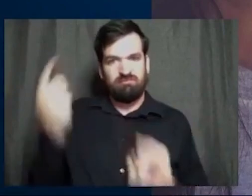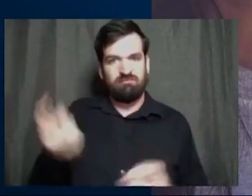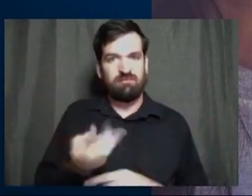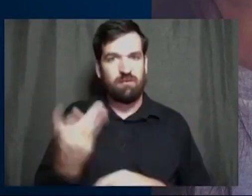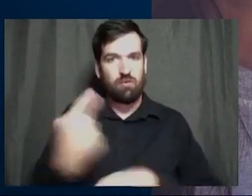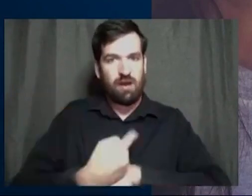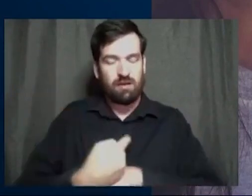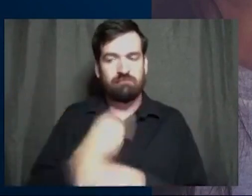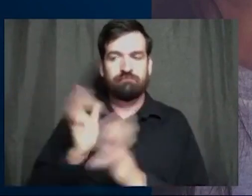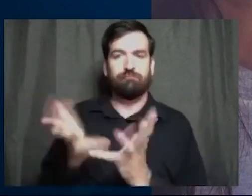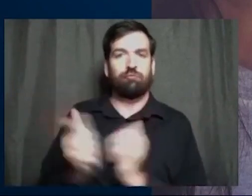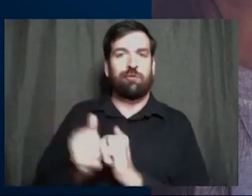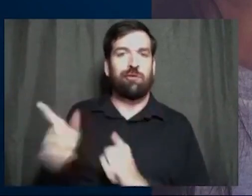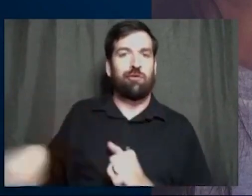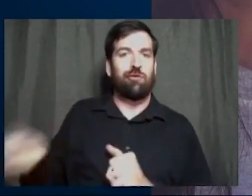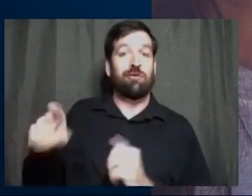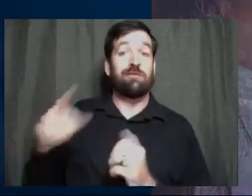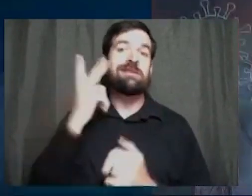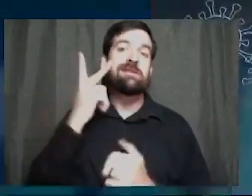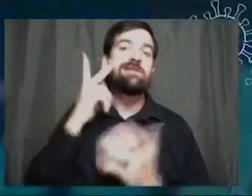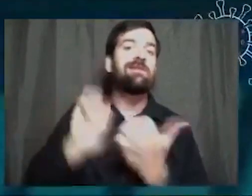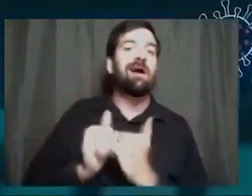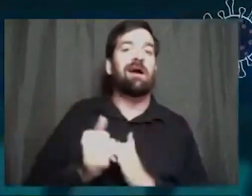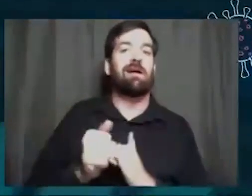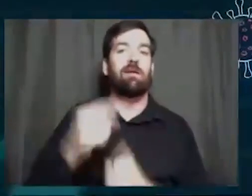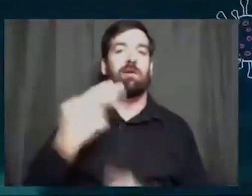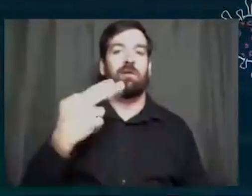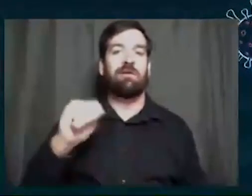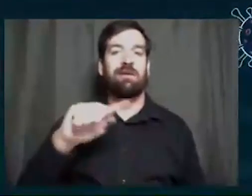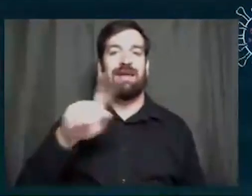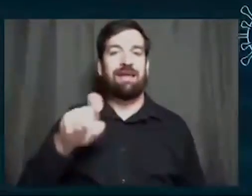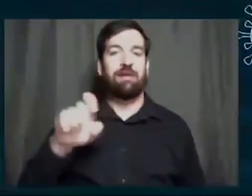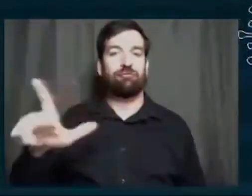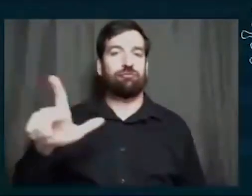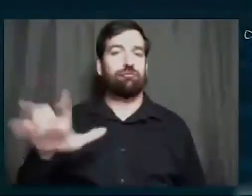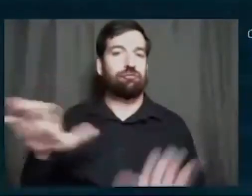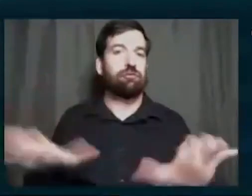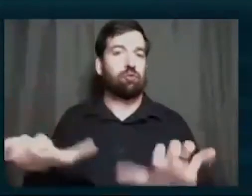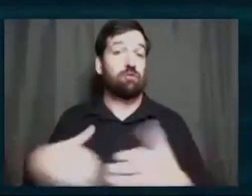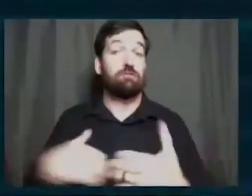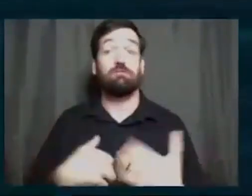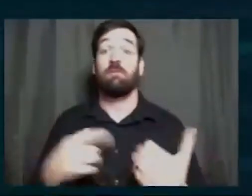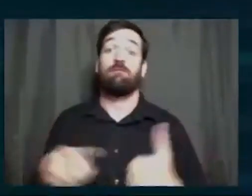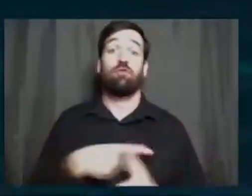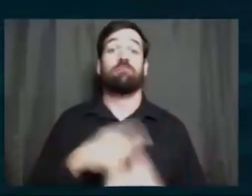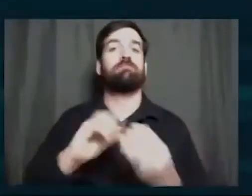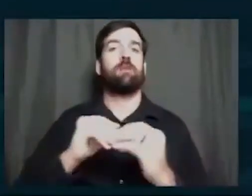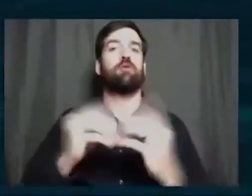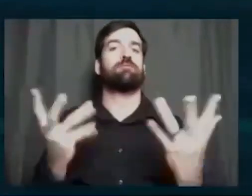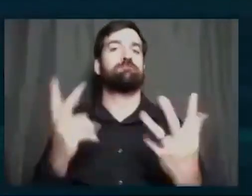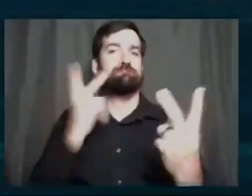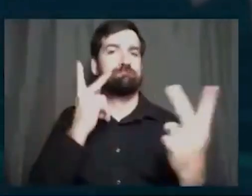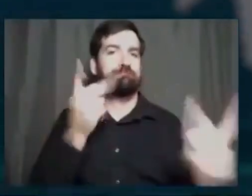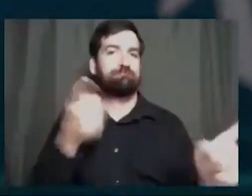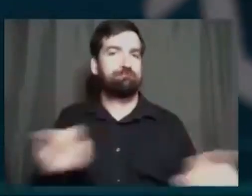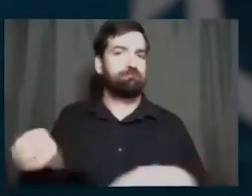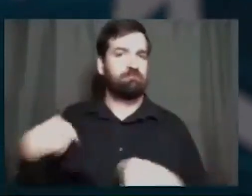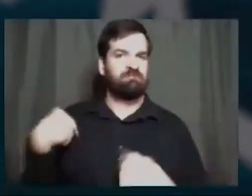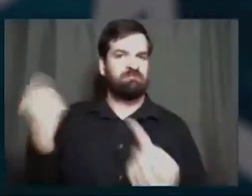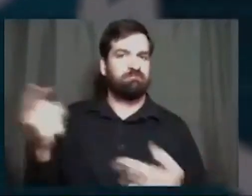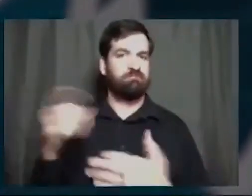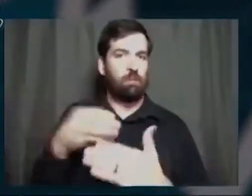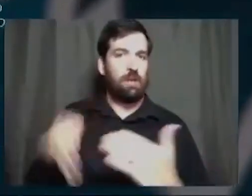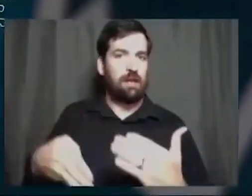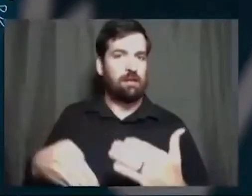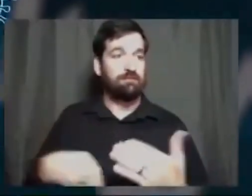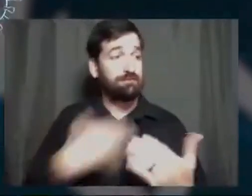to find out how little Hazel is doing this morning. But first, let's get our numbers. Let's see what has changed over the weekend. Doc Hawk, good morning to you. Hi.